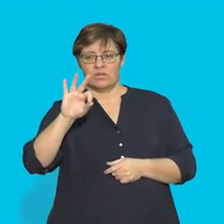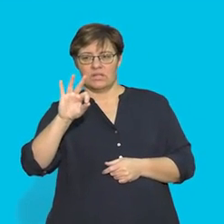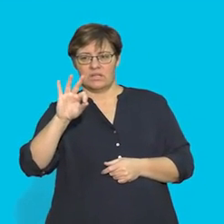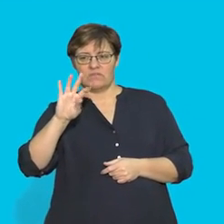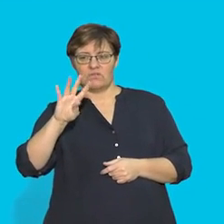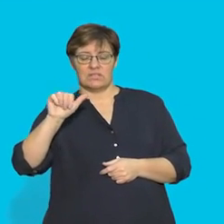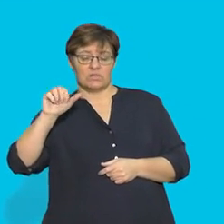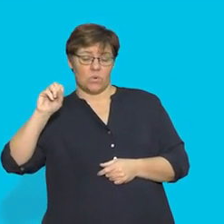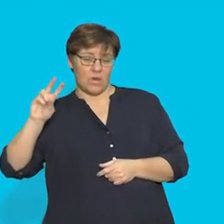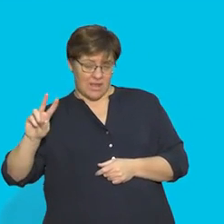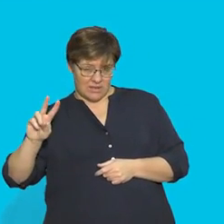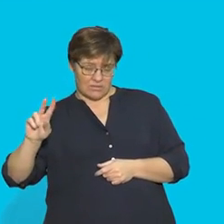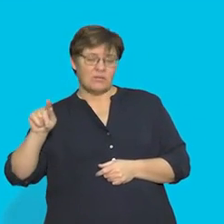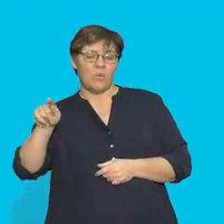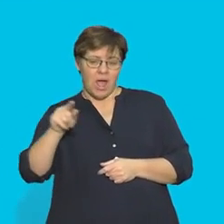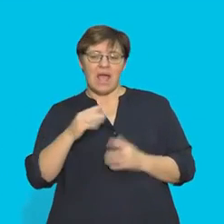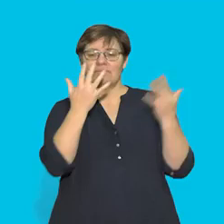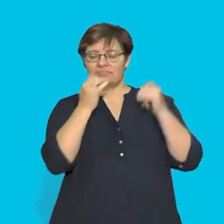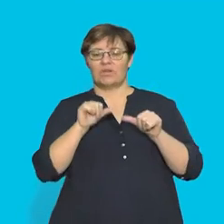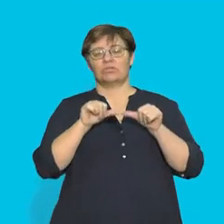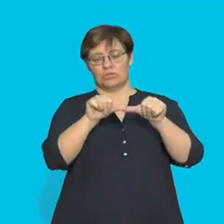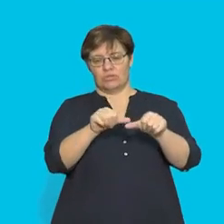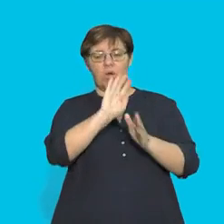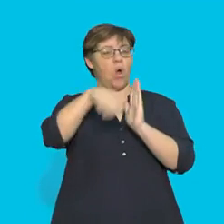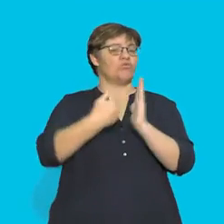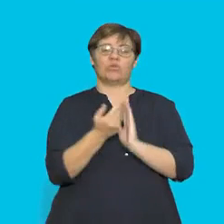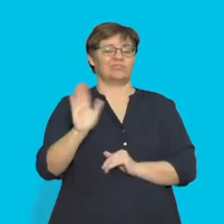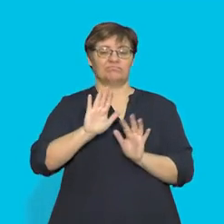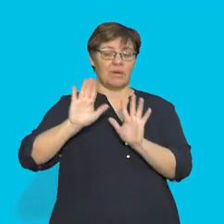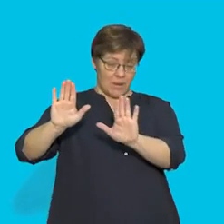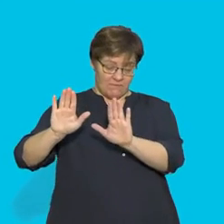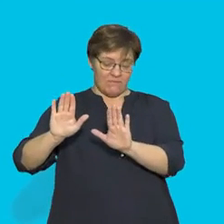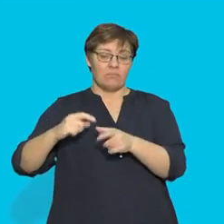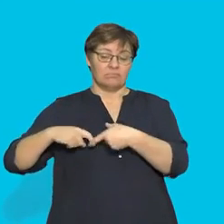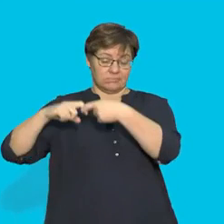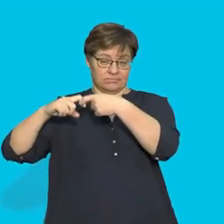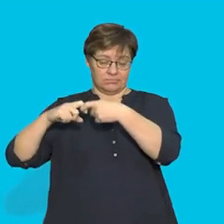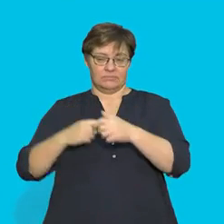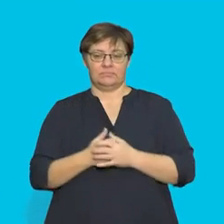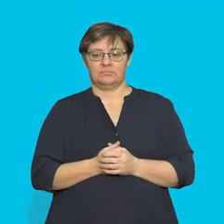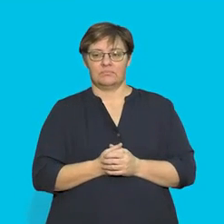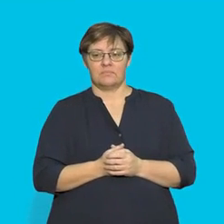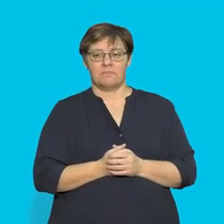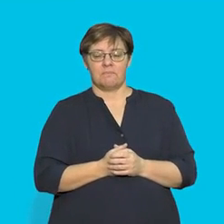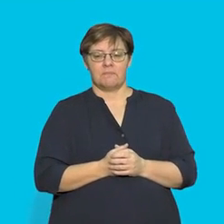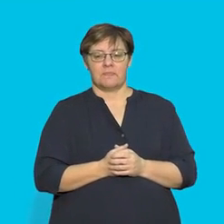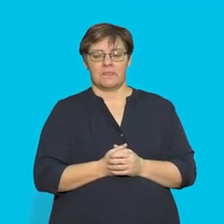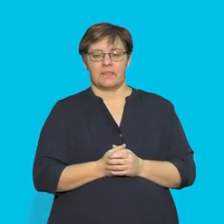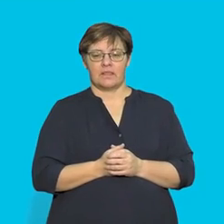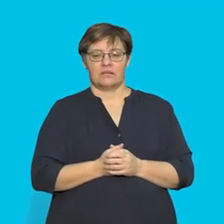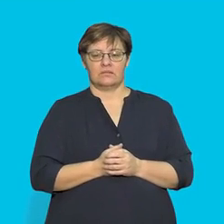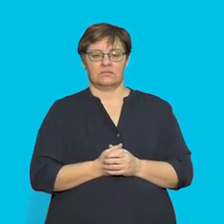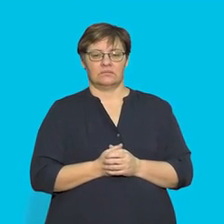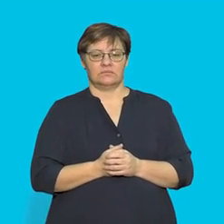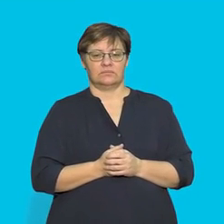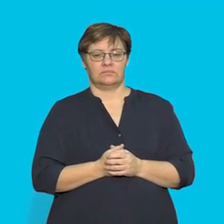47,54523, because remember we're still continuing with the sum. So instead of rounding off and leaving the answer, we will continue with the answer